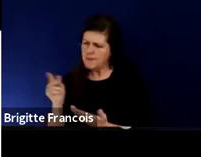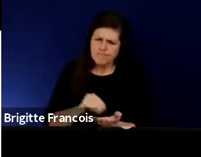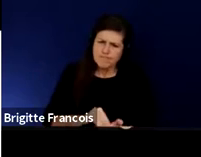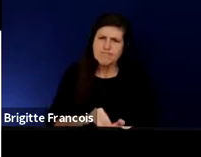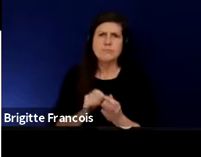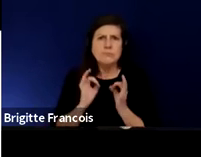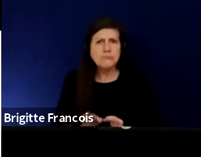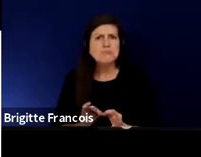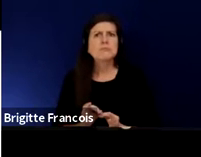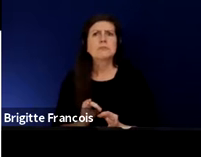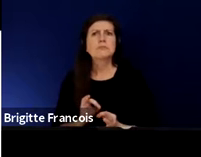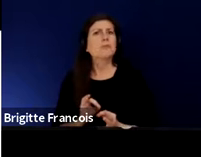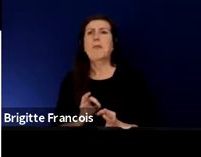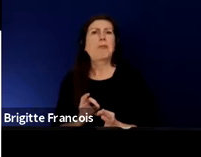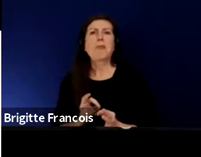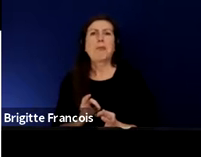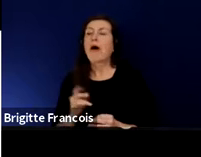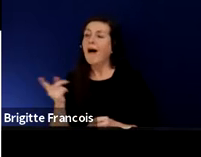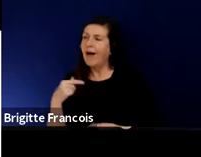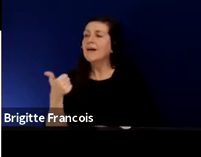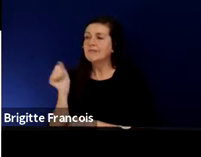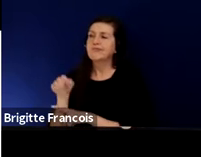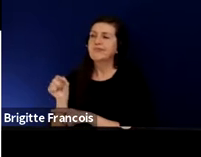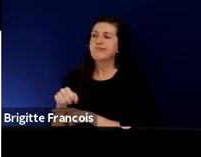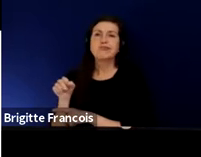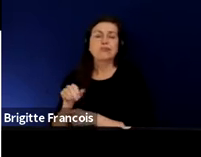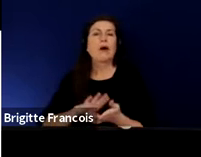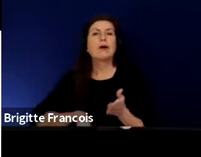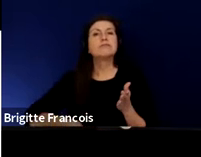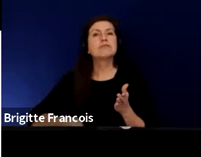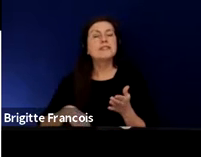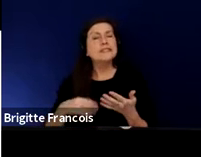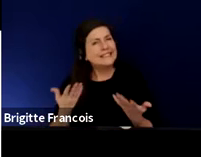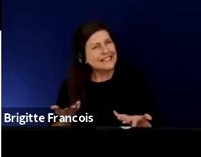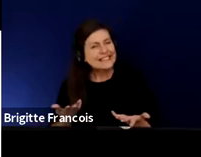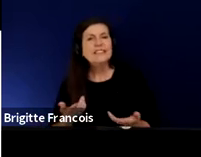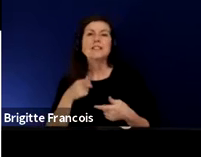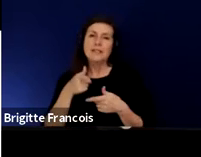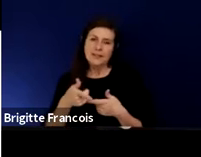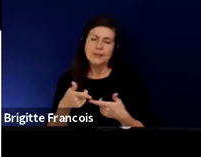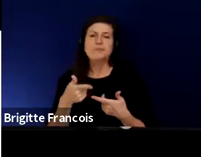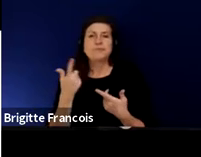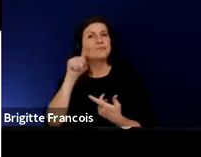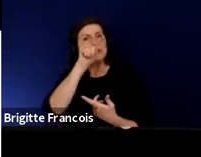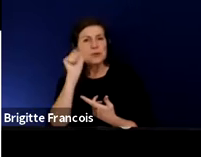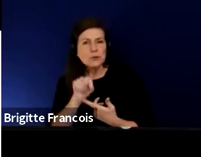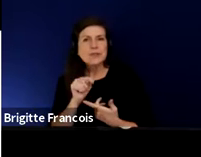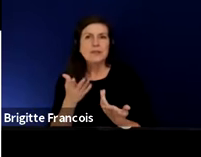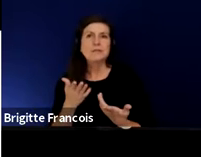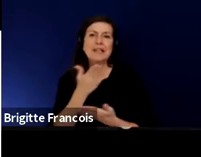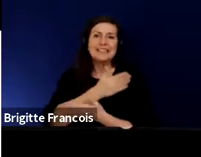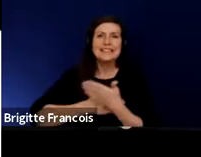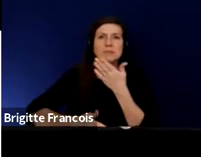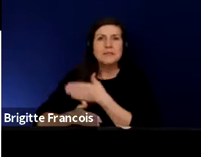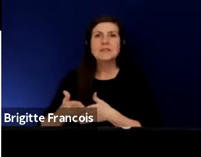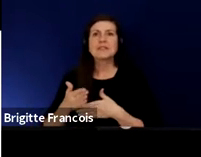say. Also, a recurring complaint was that there's a low competence around disability